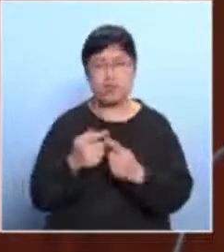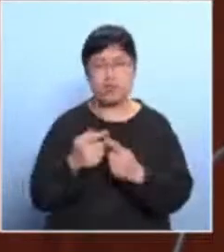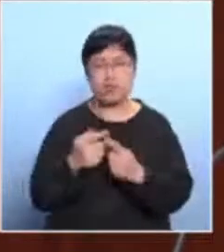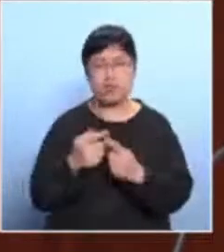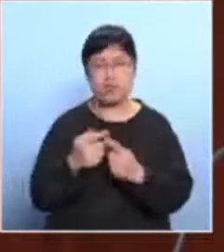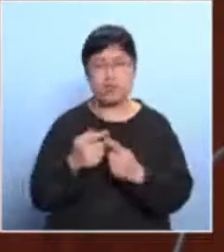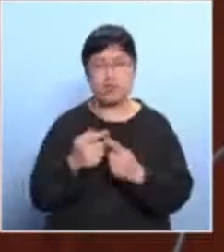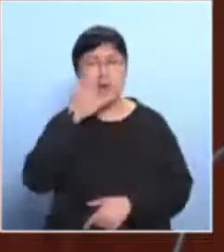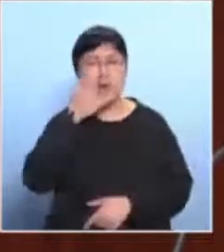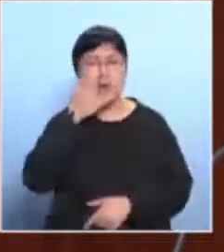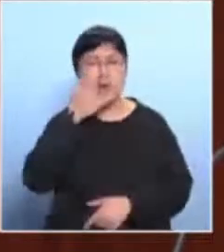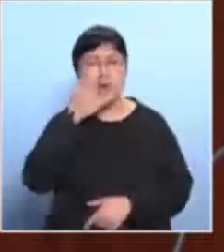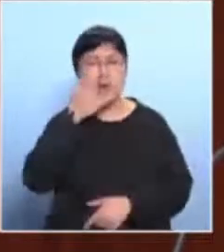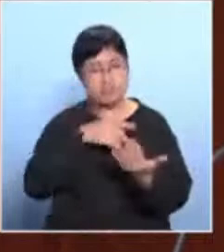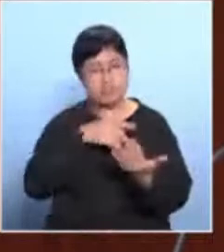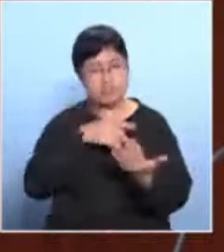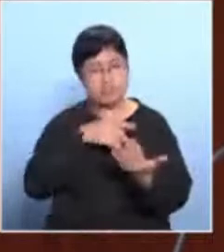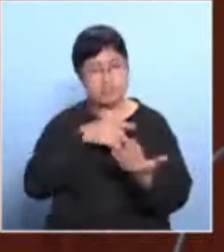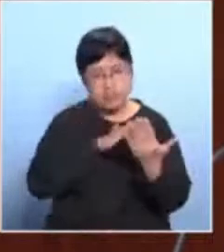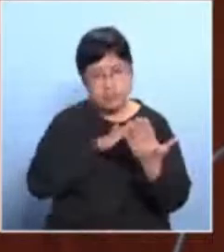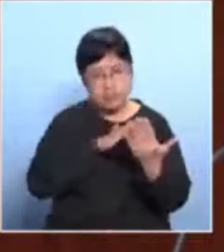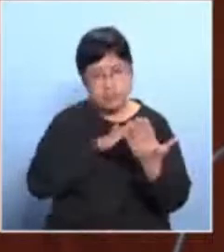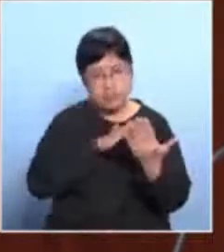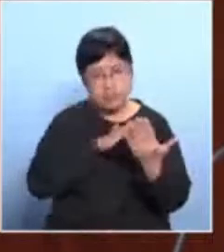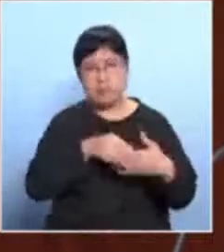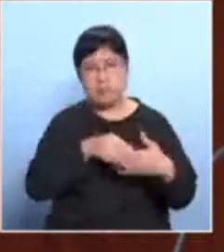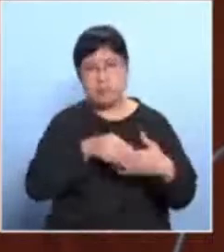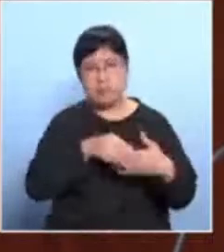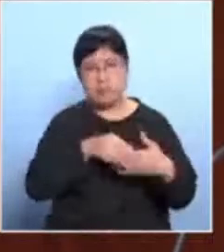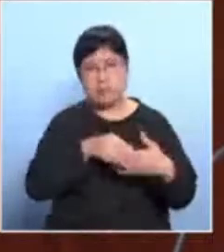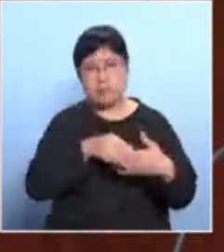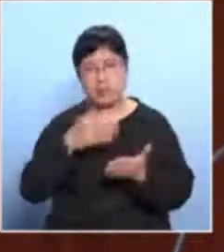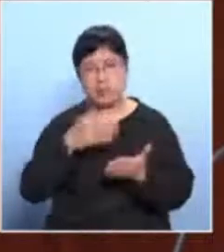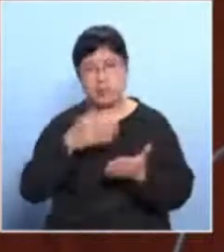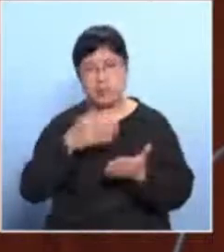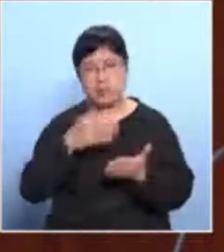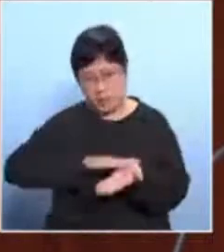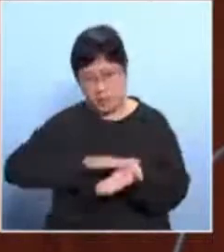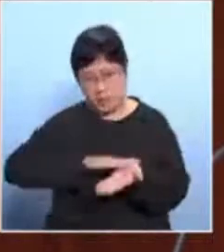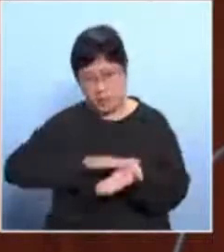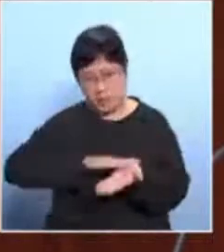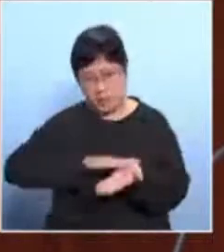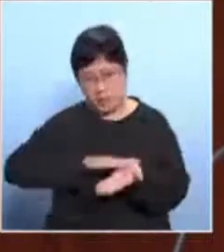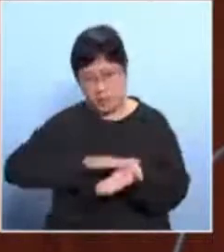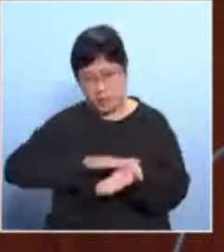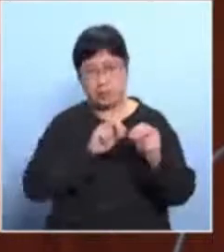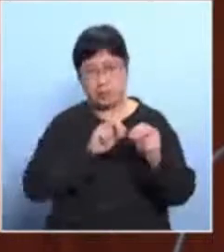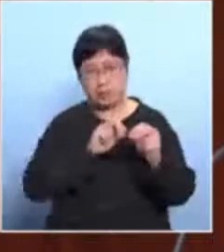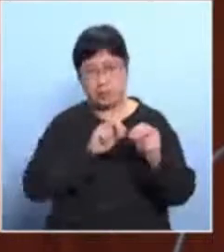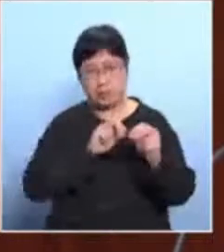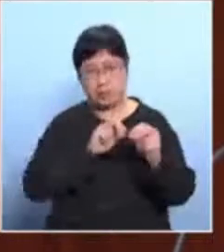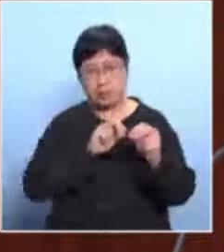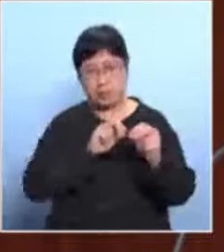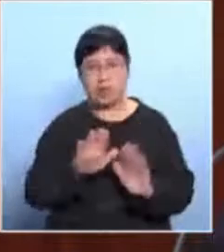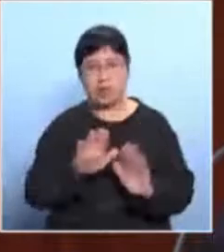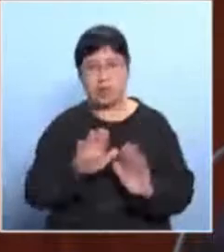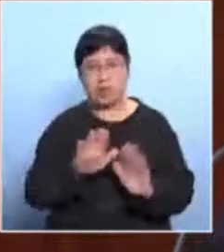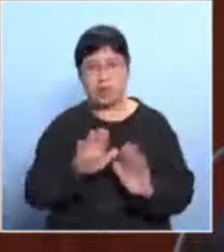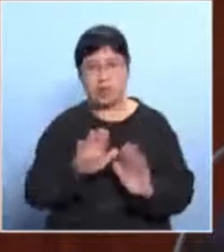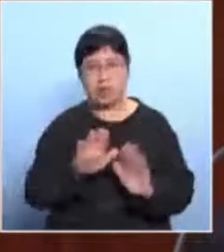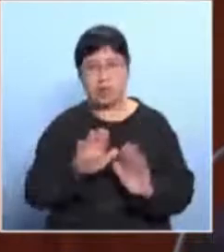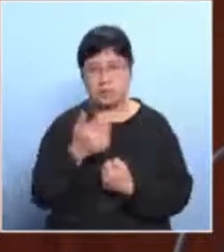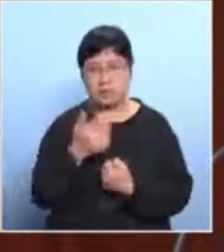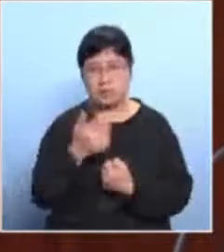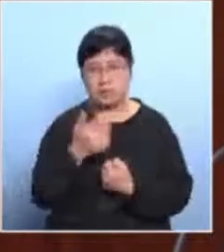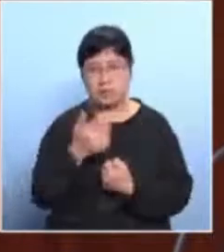processes. eHealth Plus will allow users to check and carry electronic health records, as well as scheduled appointments through mobile